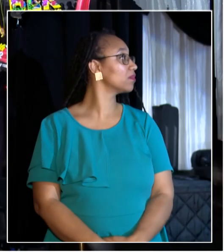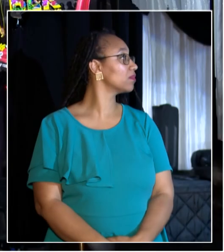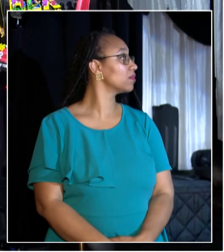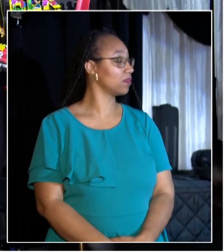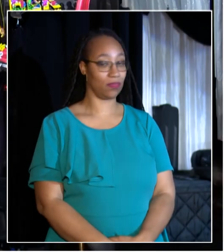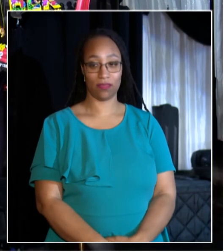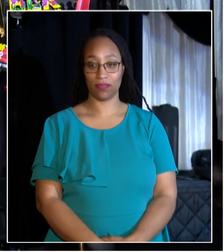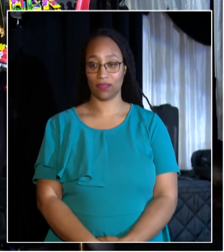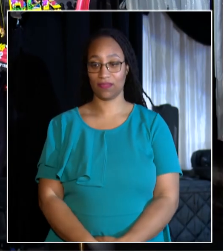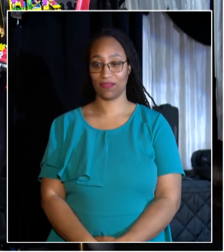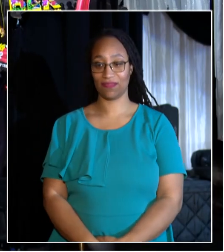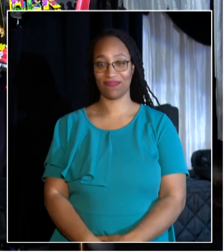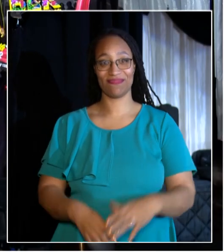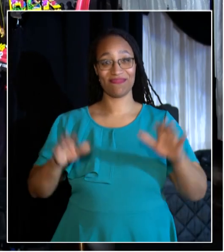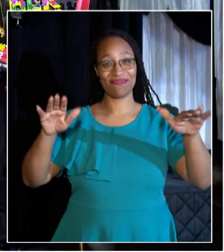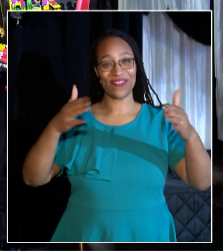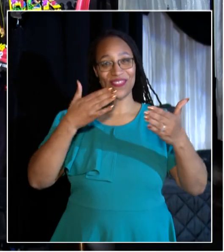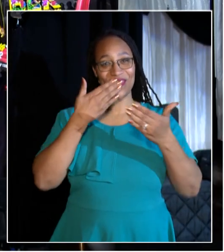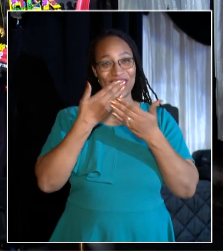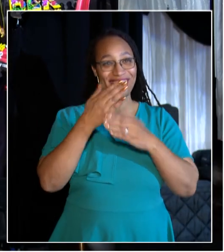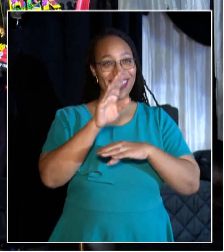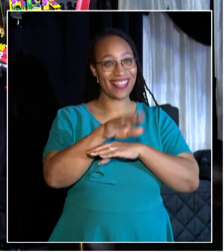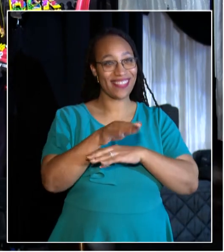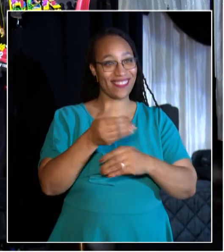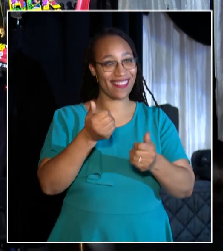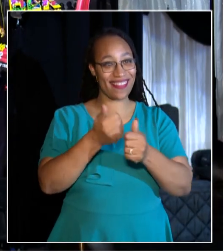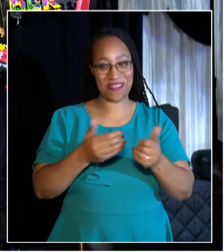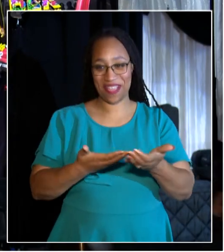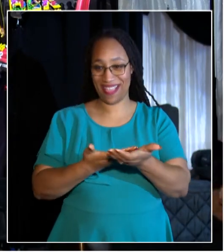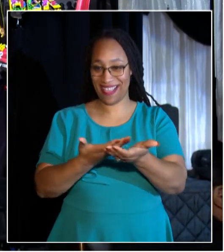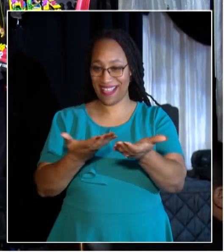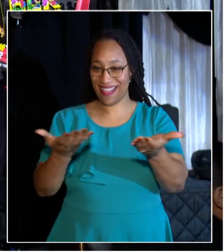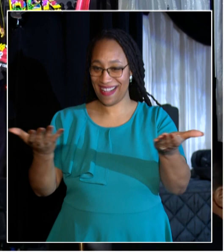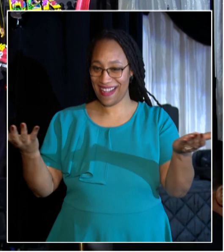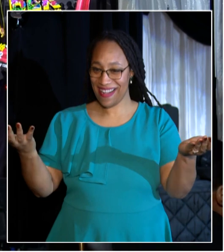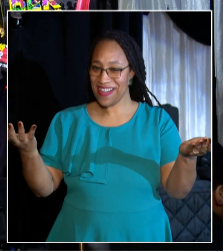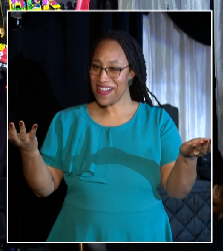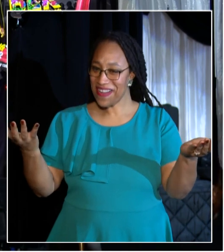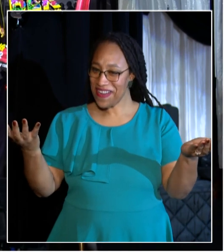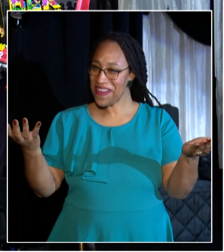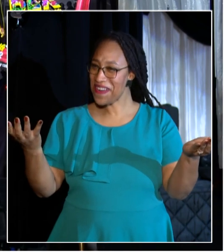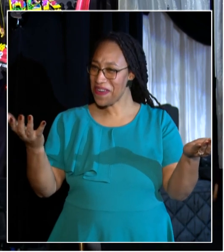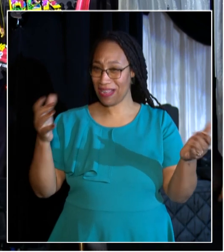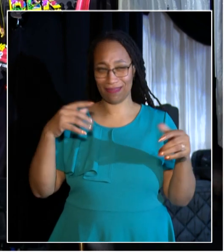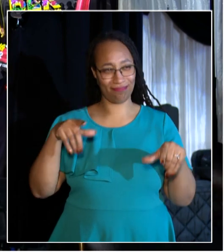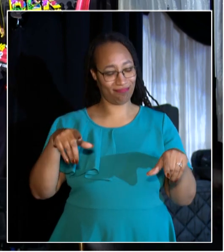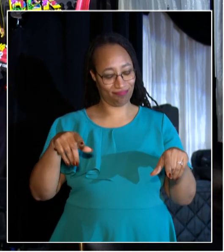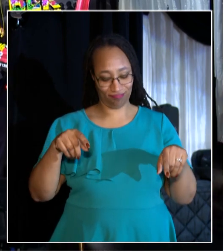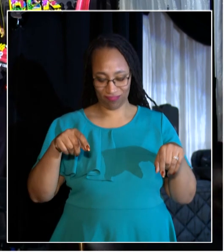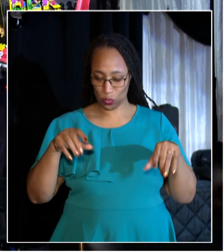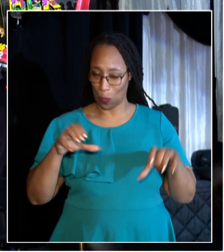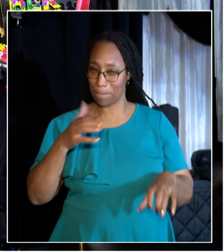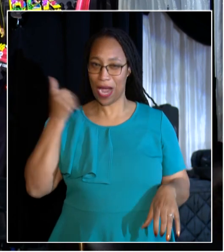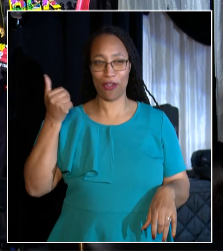Good evening, everyone. Oh, yeah, we can do a lot better than that. Good evening, everyone.